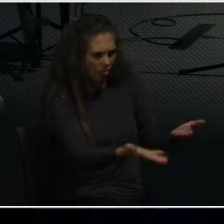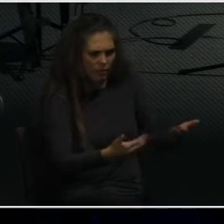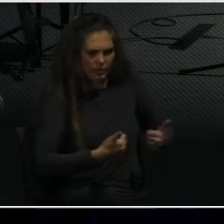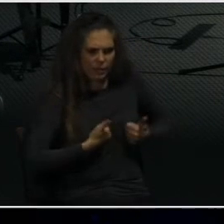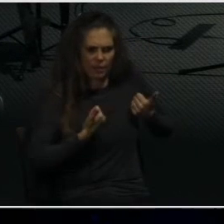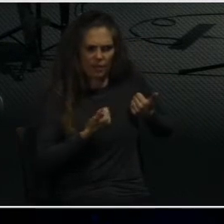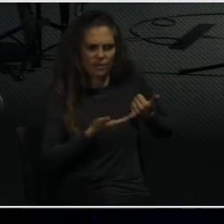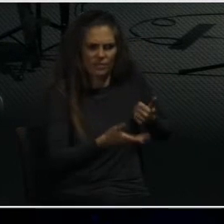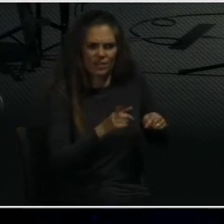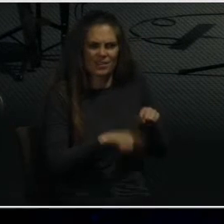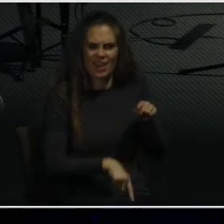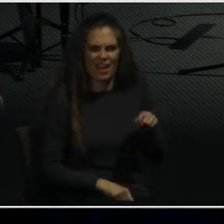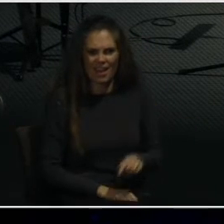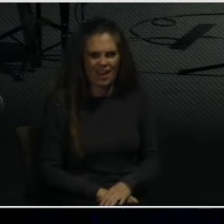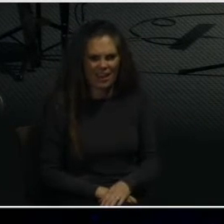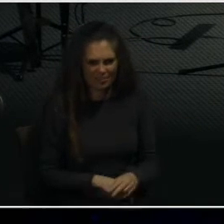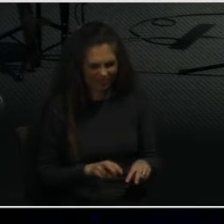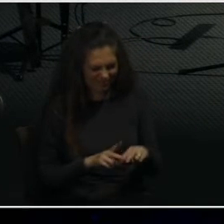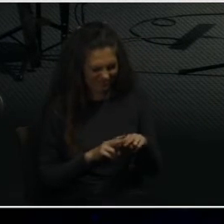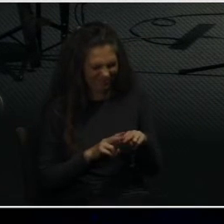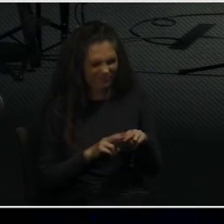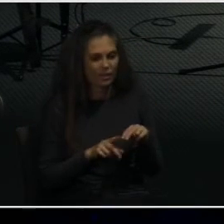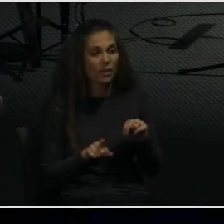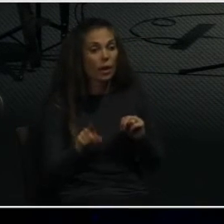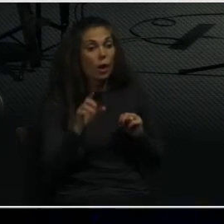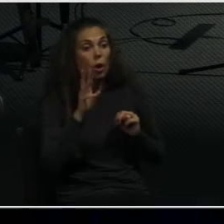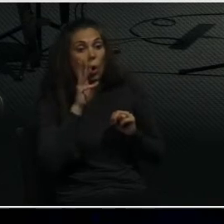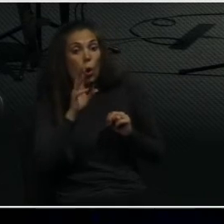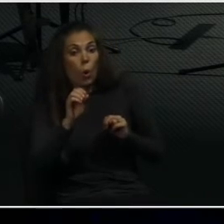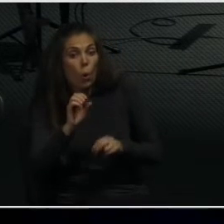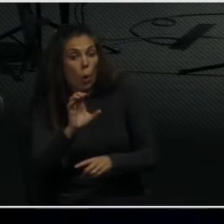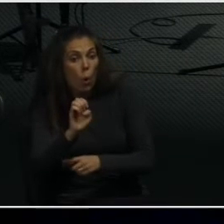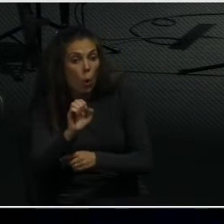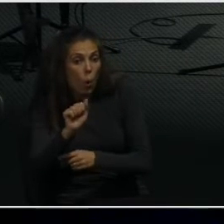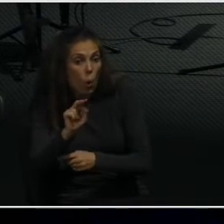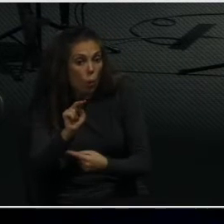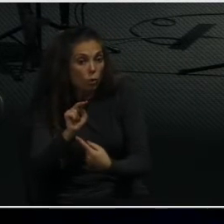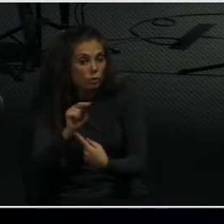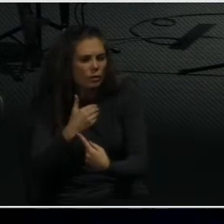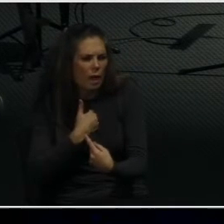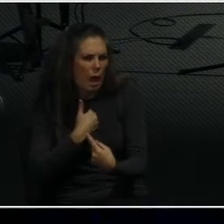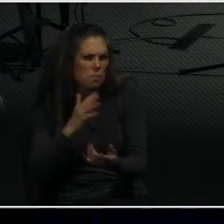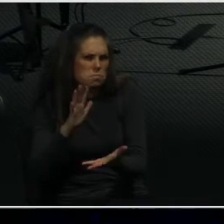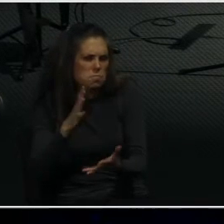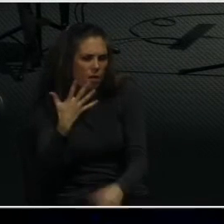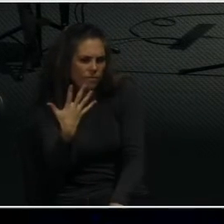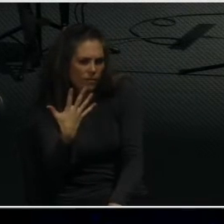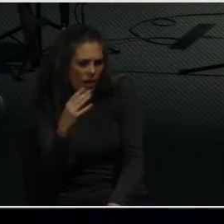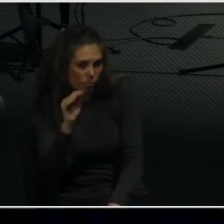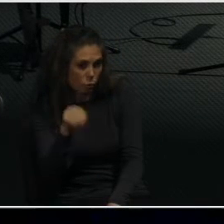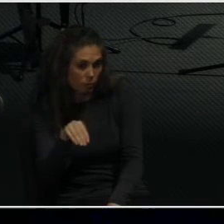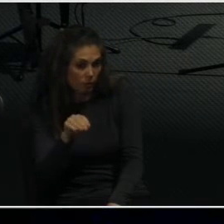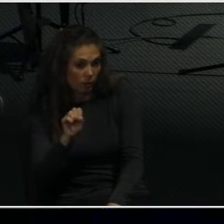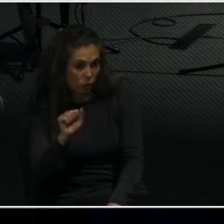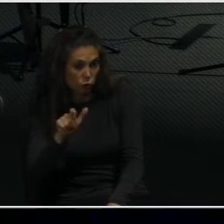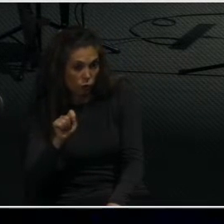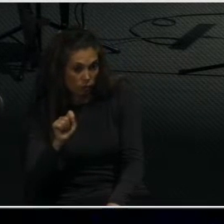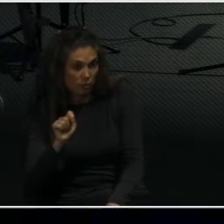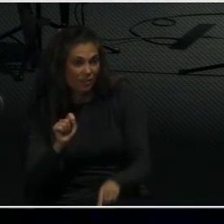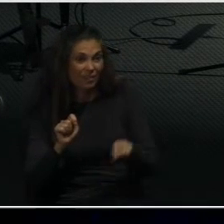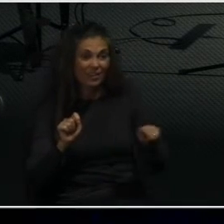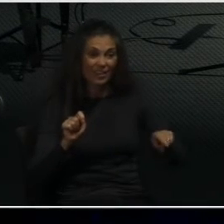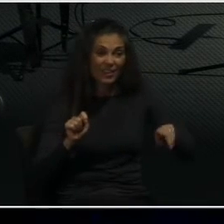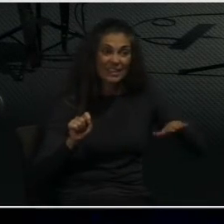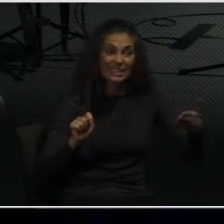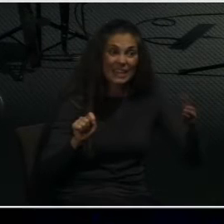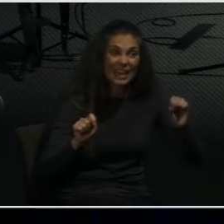Ocean water is about 5% salt. The Dead Sea is about 25 to 30% salt. The